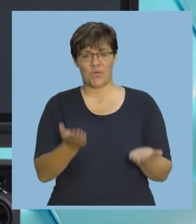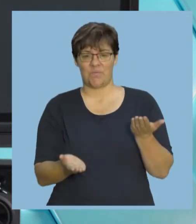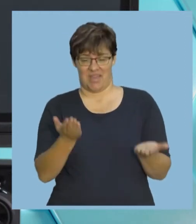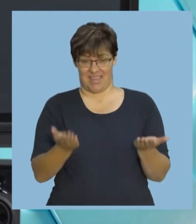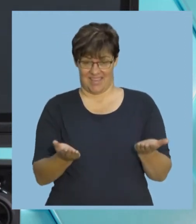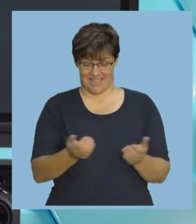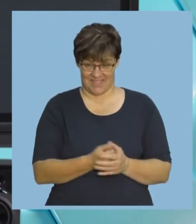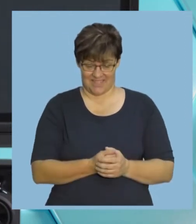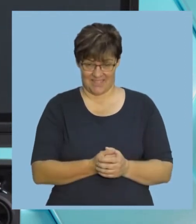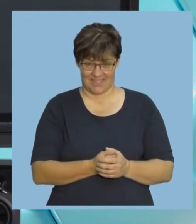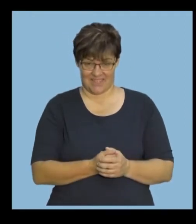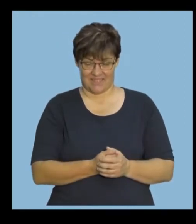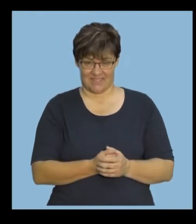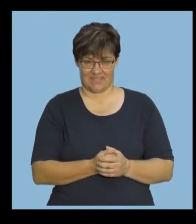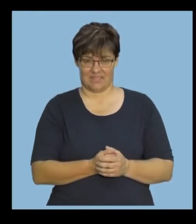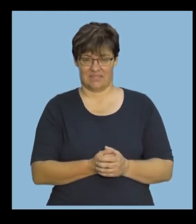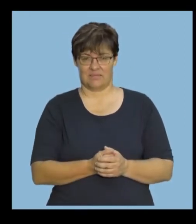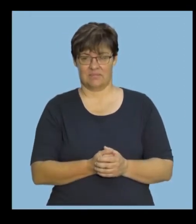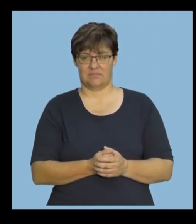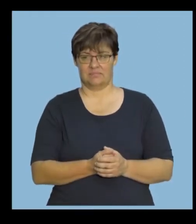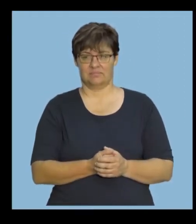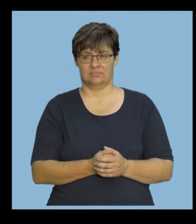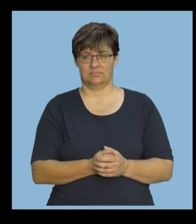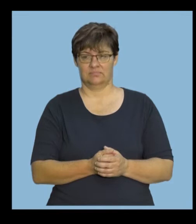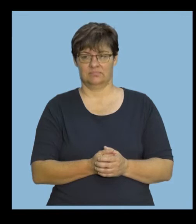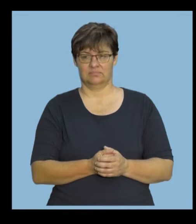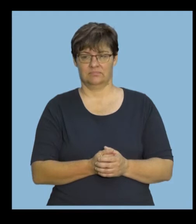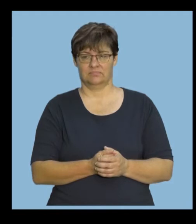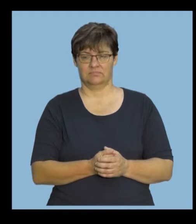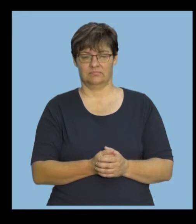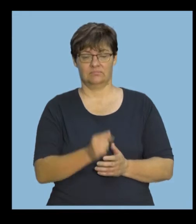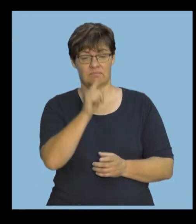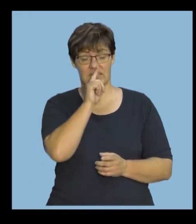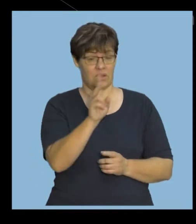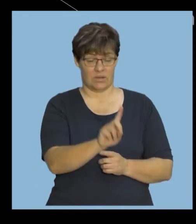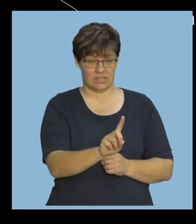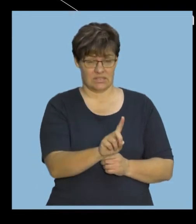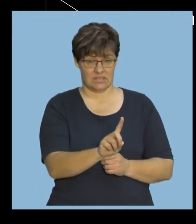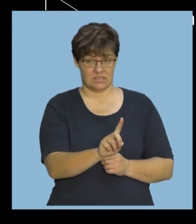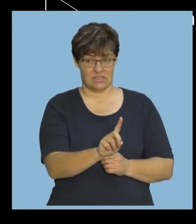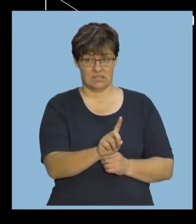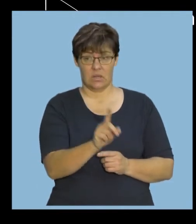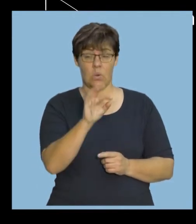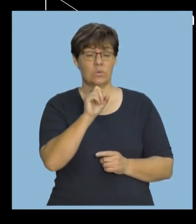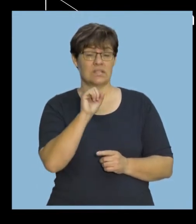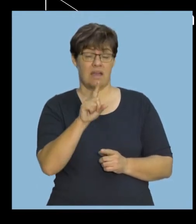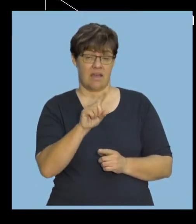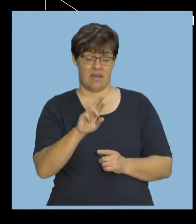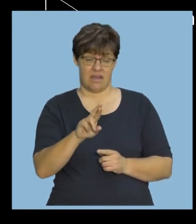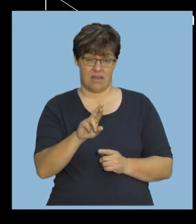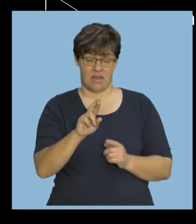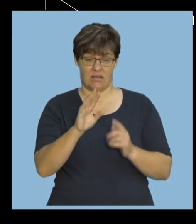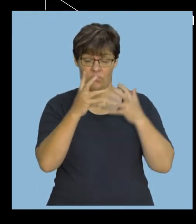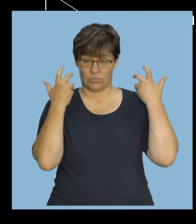distributed. Okay, let's see this. So we said our whisker plot has the following: the